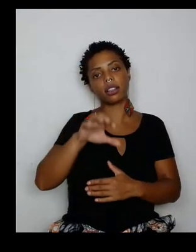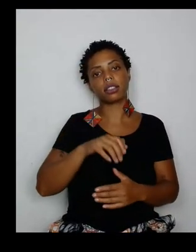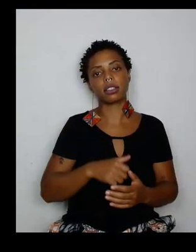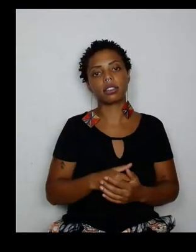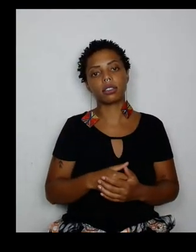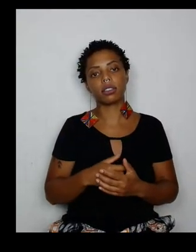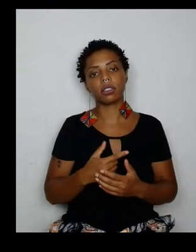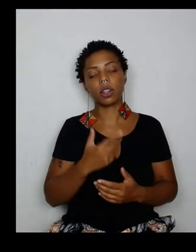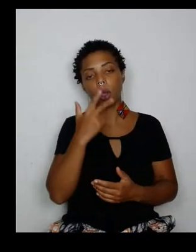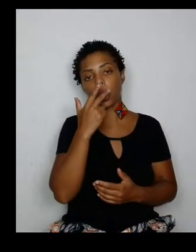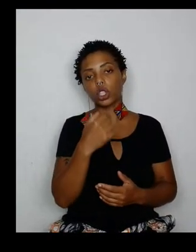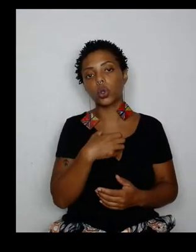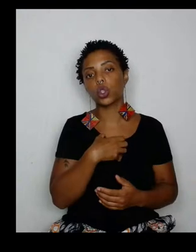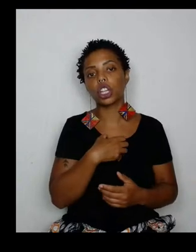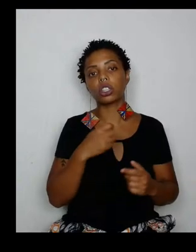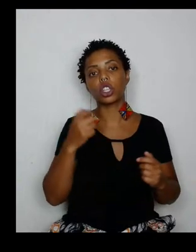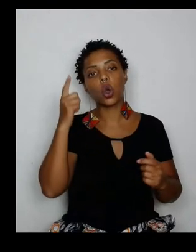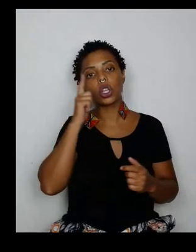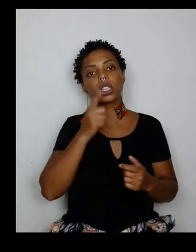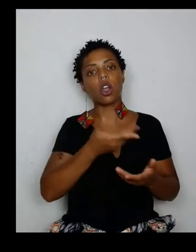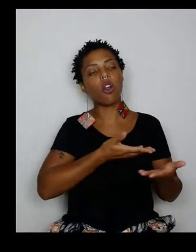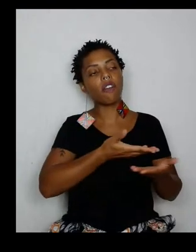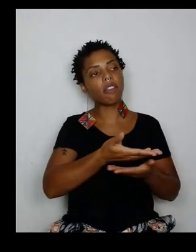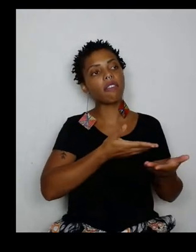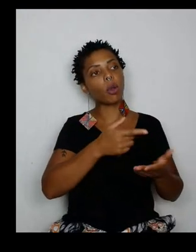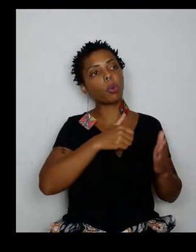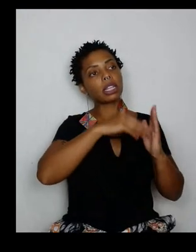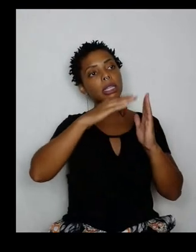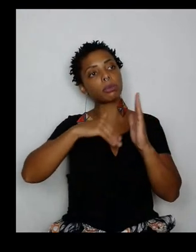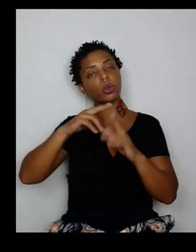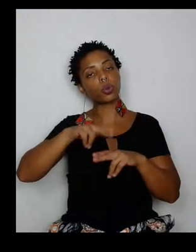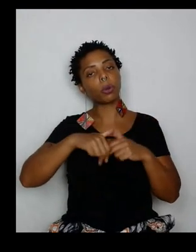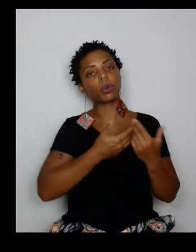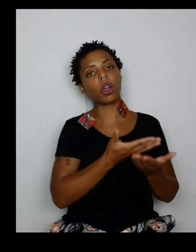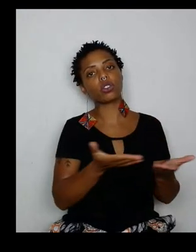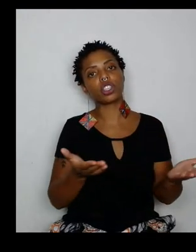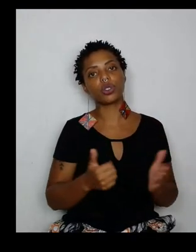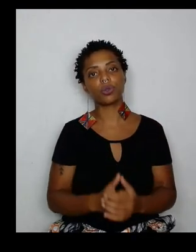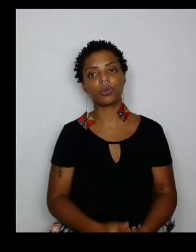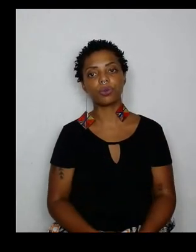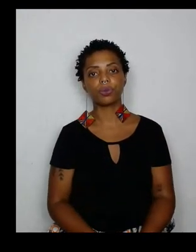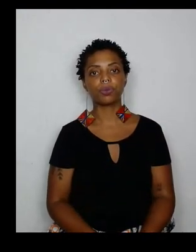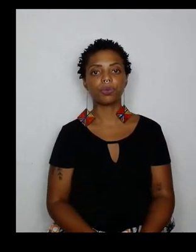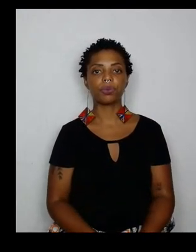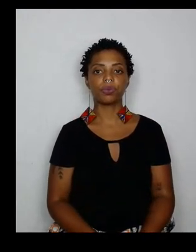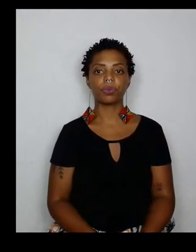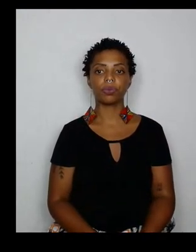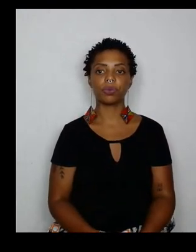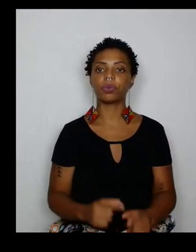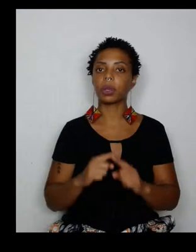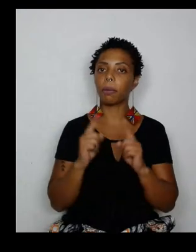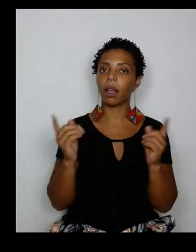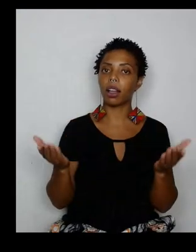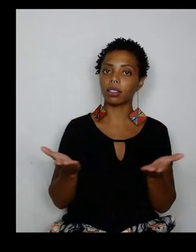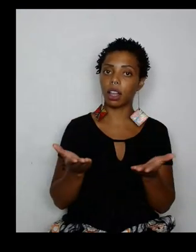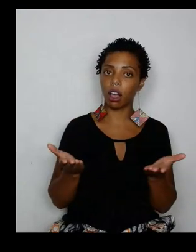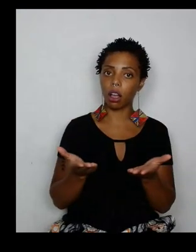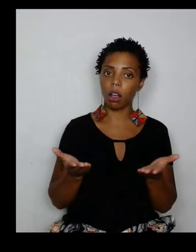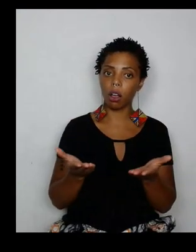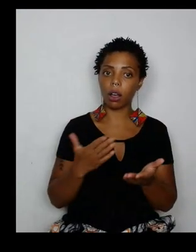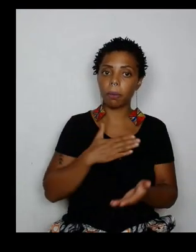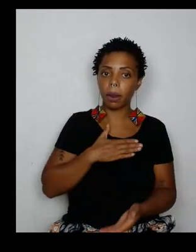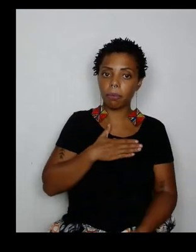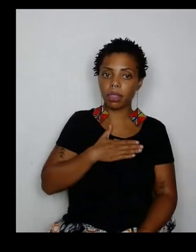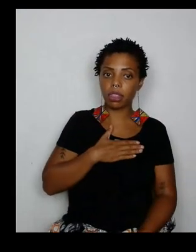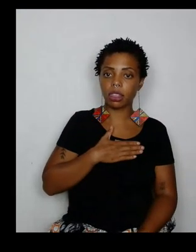what others think but i i i i don't know now i think now for me and i actually i